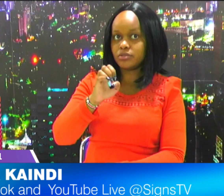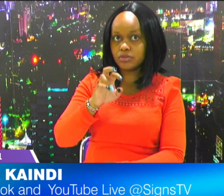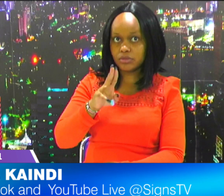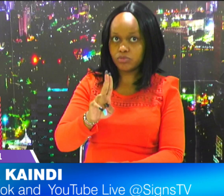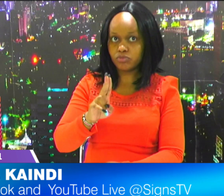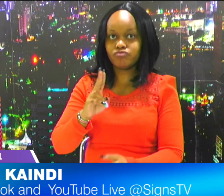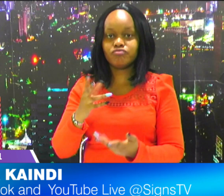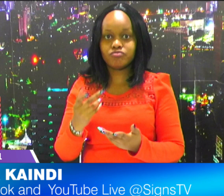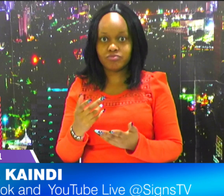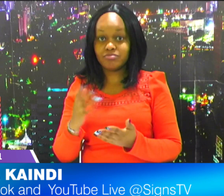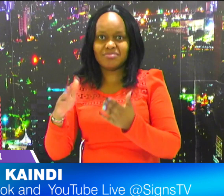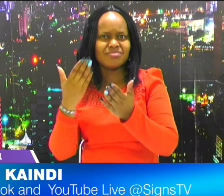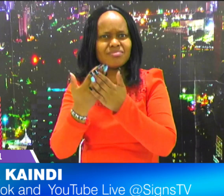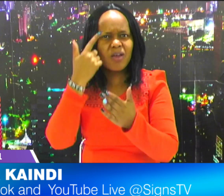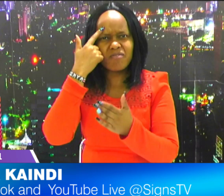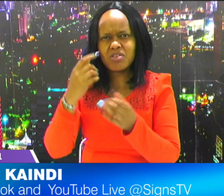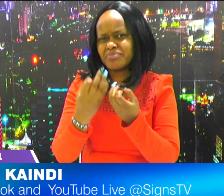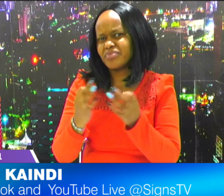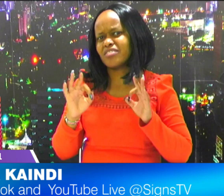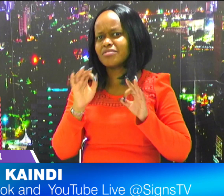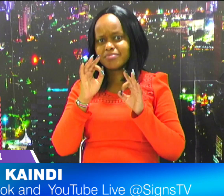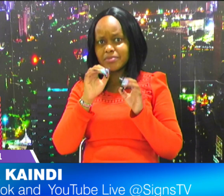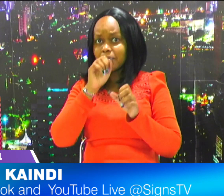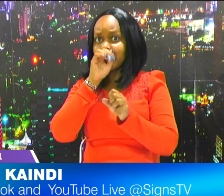His lawyer, Ndengwa Njeru,